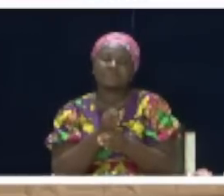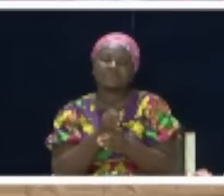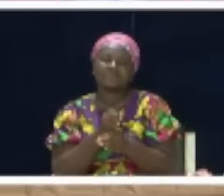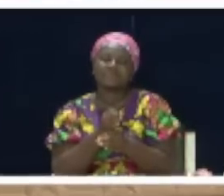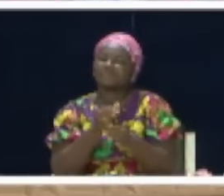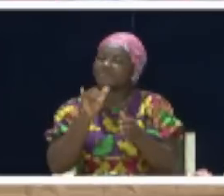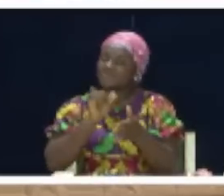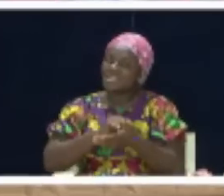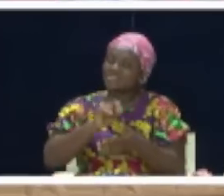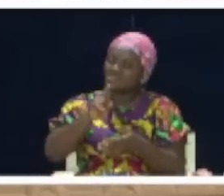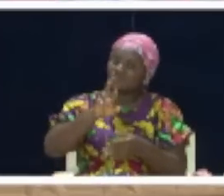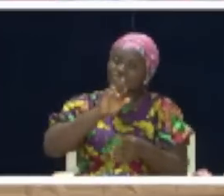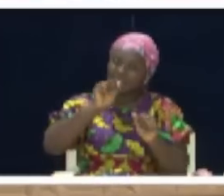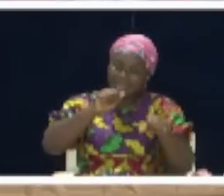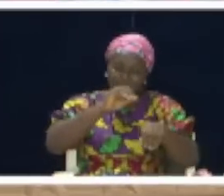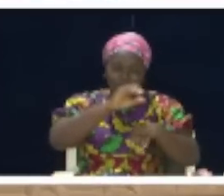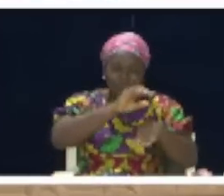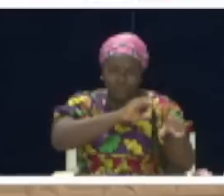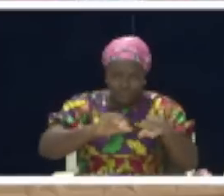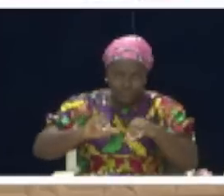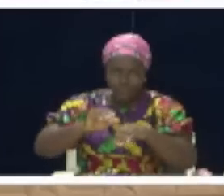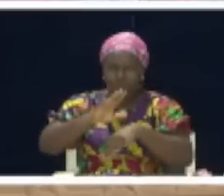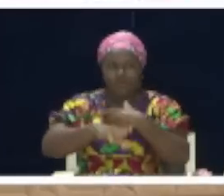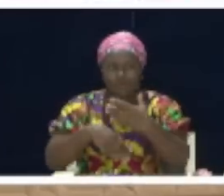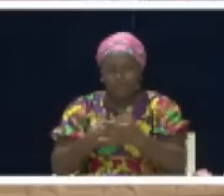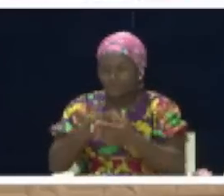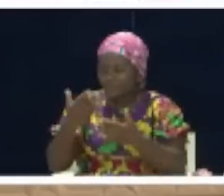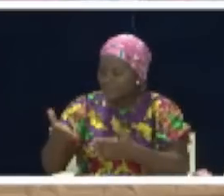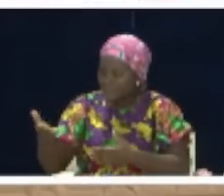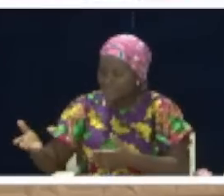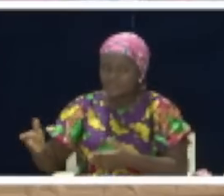That we can do all things through Christ